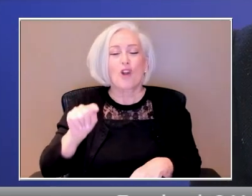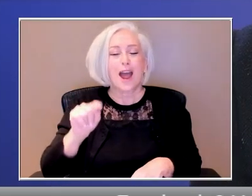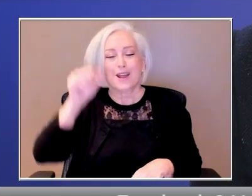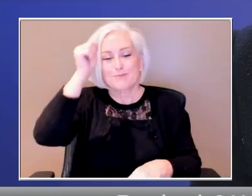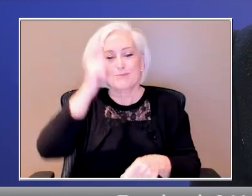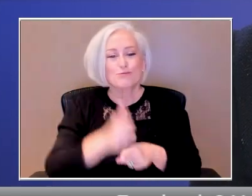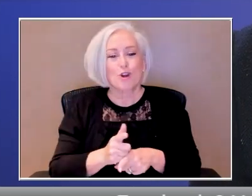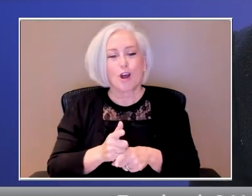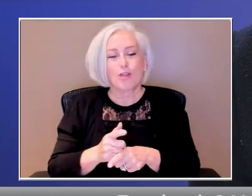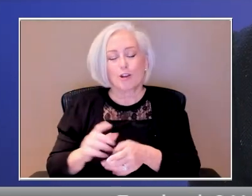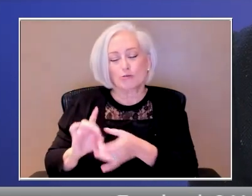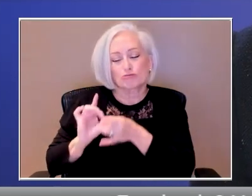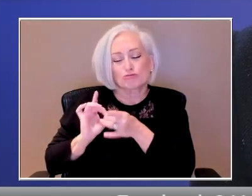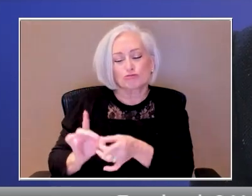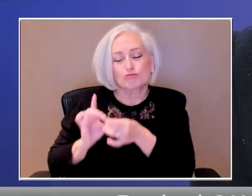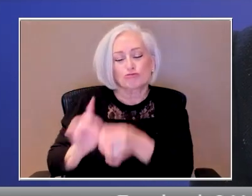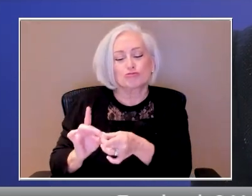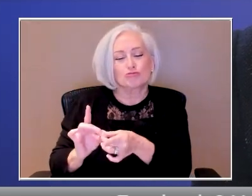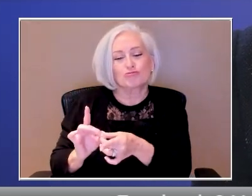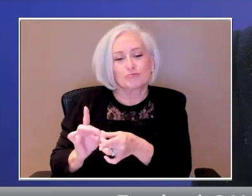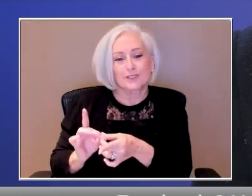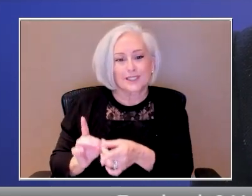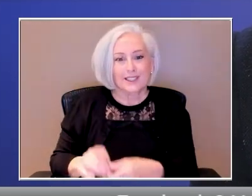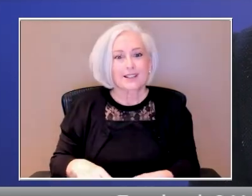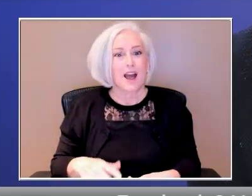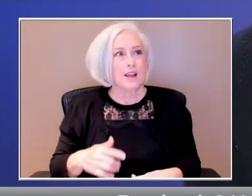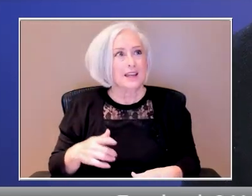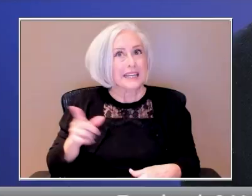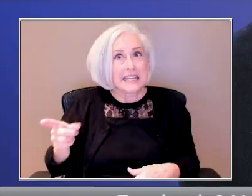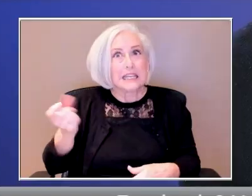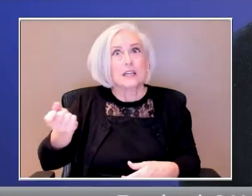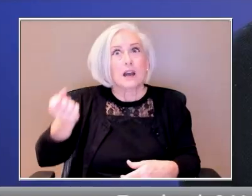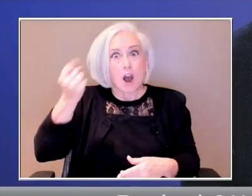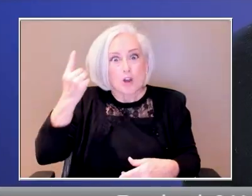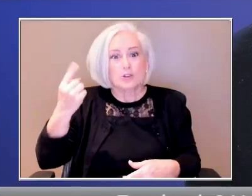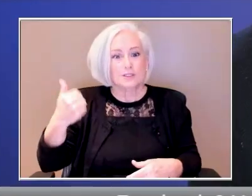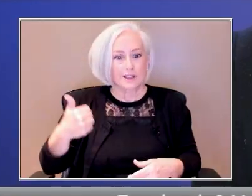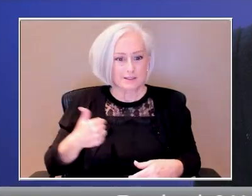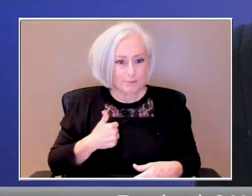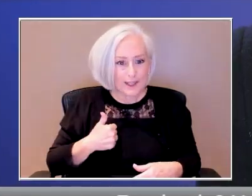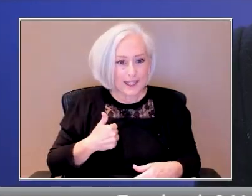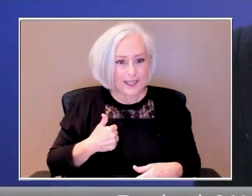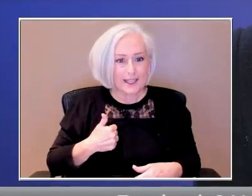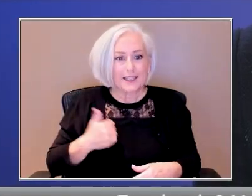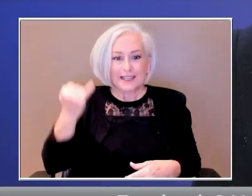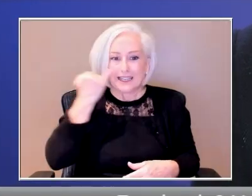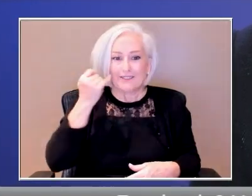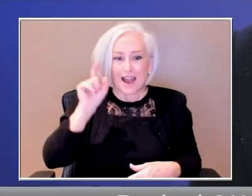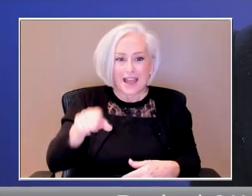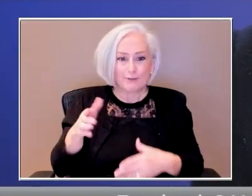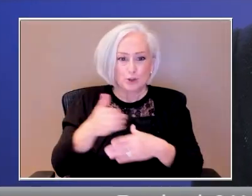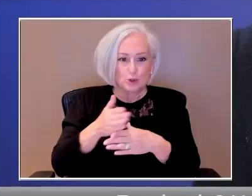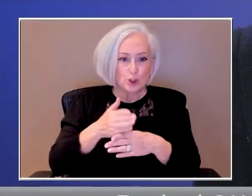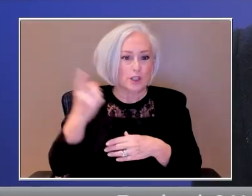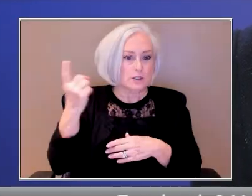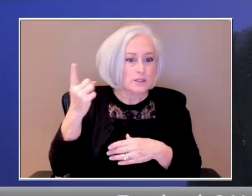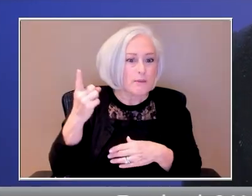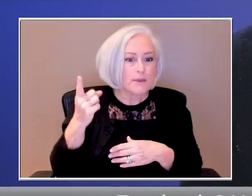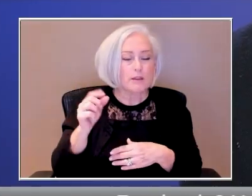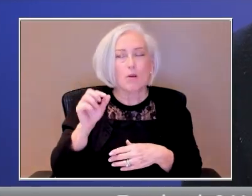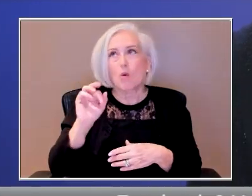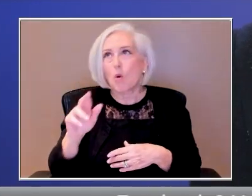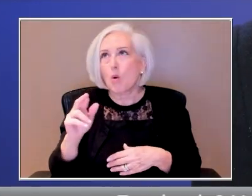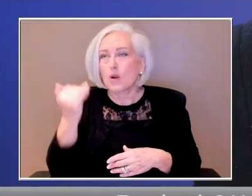oh, I'm really going to be understood if I have something I need to share, or oh, if I'm really struggling for